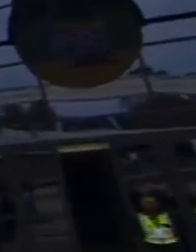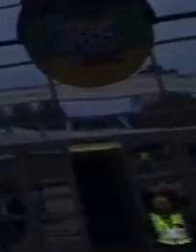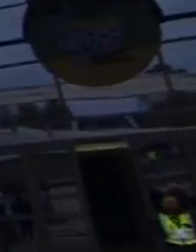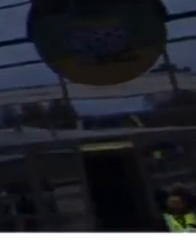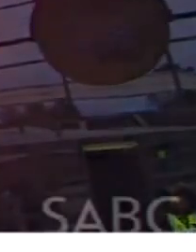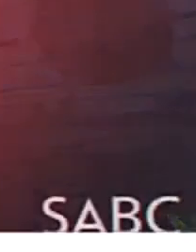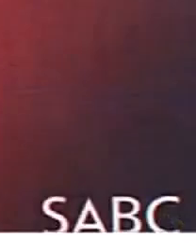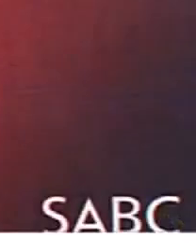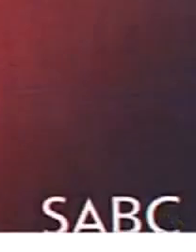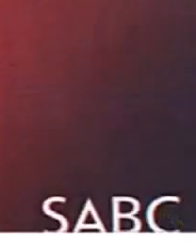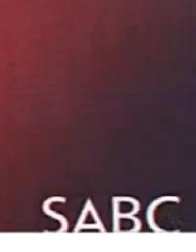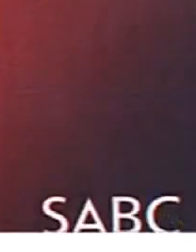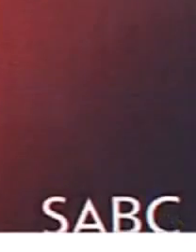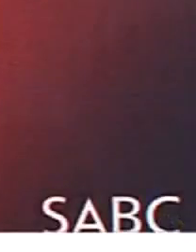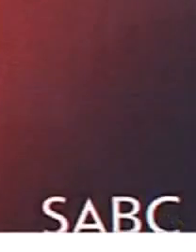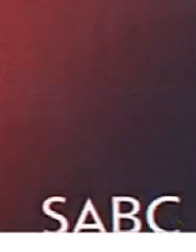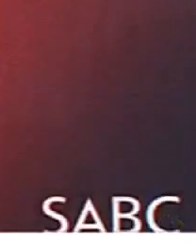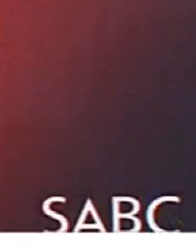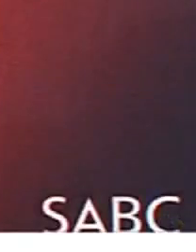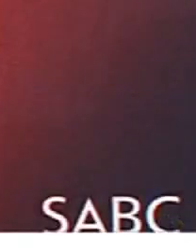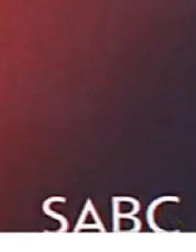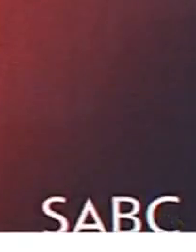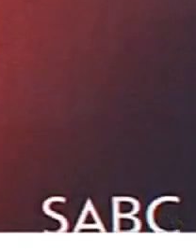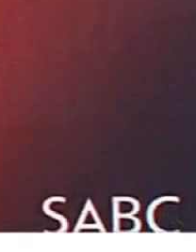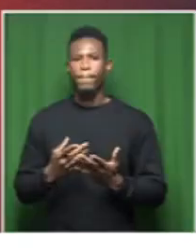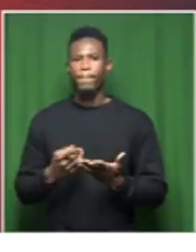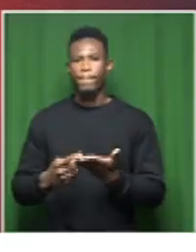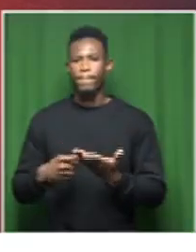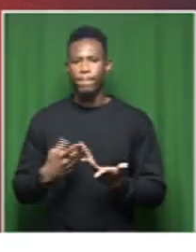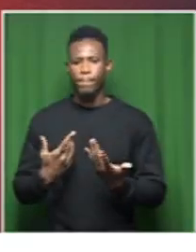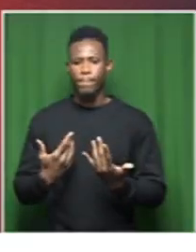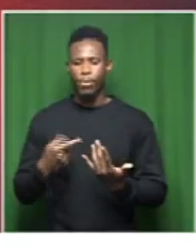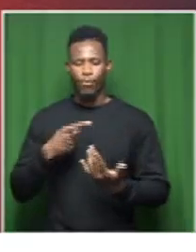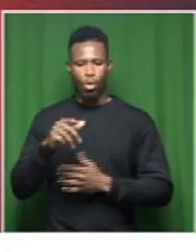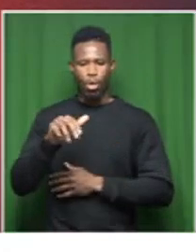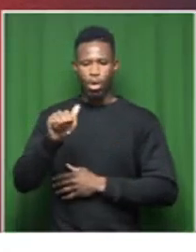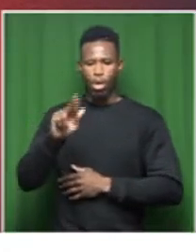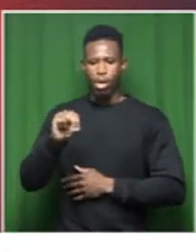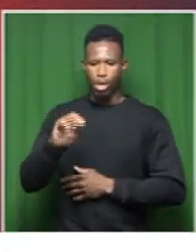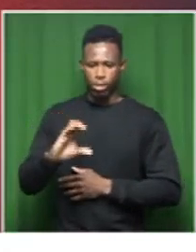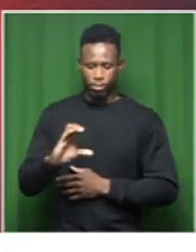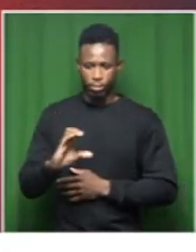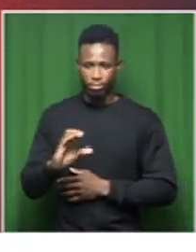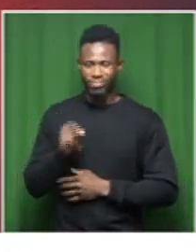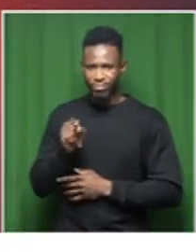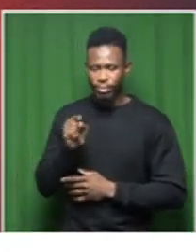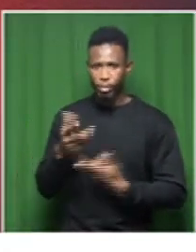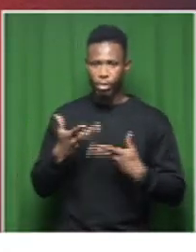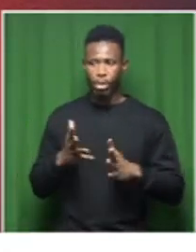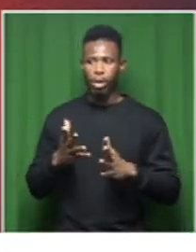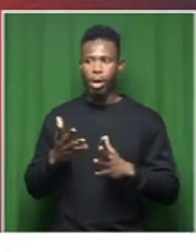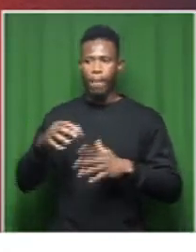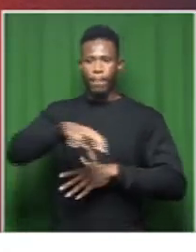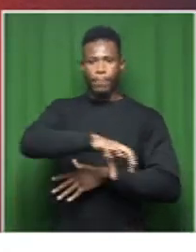be deliberating on the issues ventilated at plenary and those discussion documents of the African National Congress that were disseminated